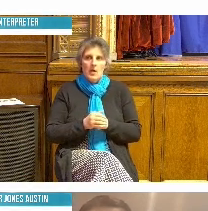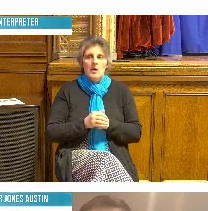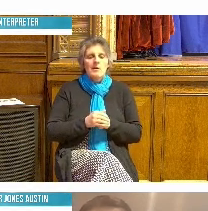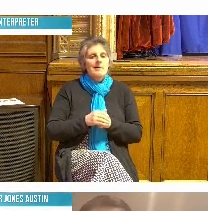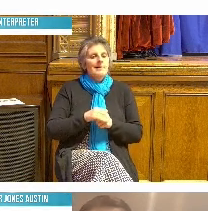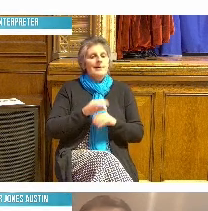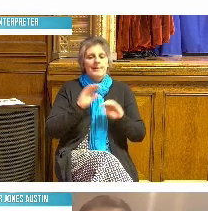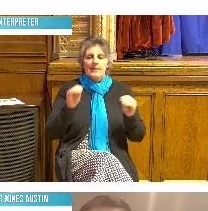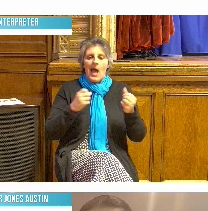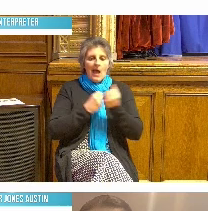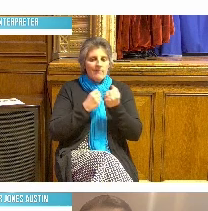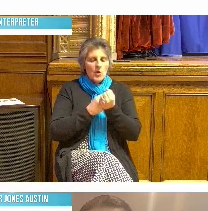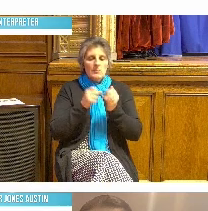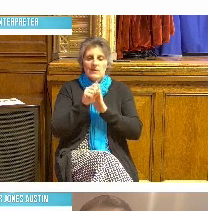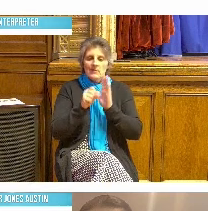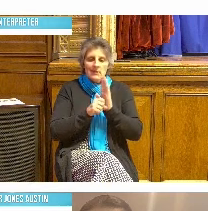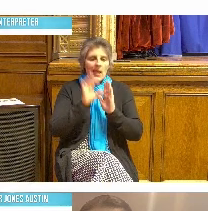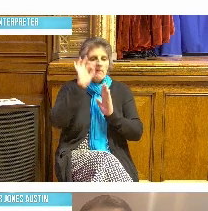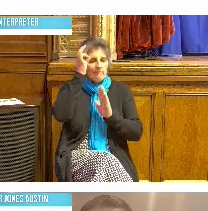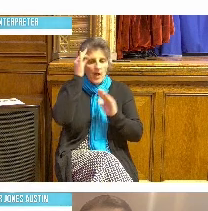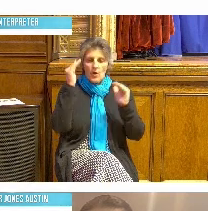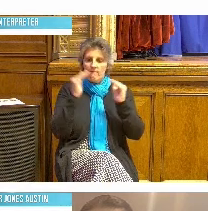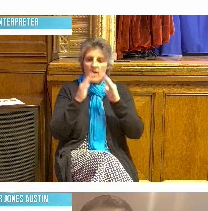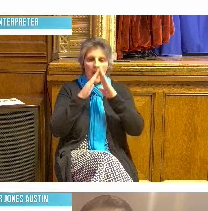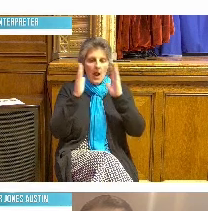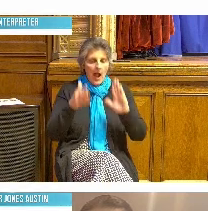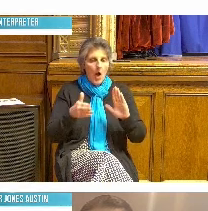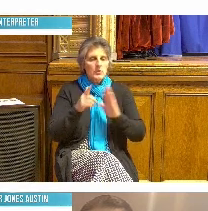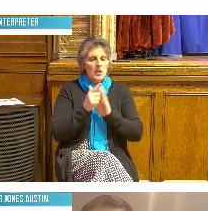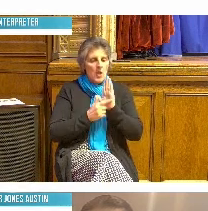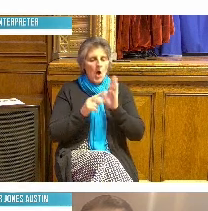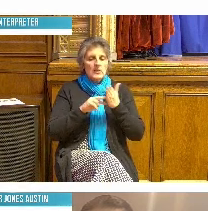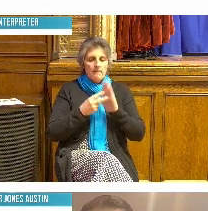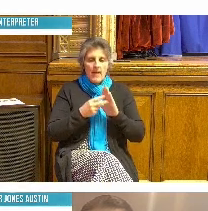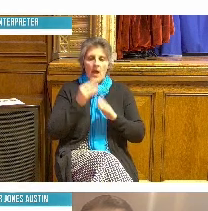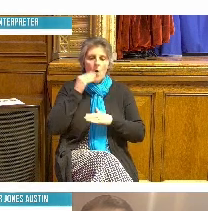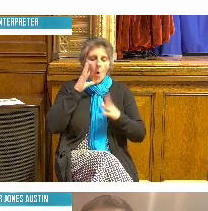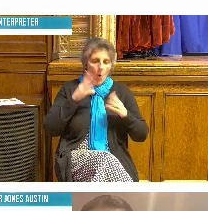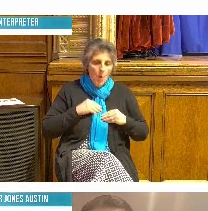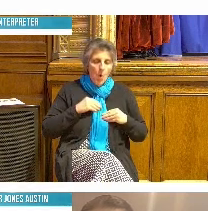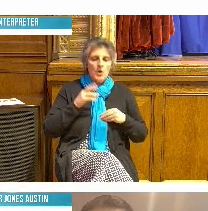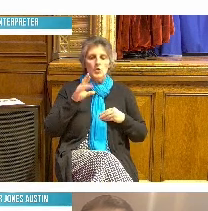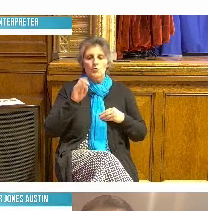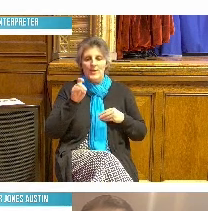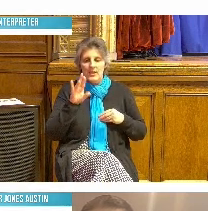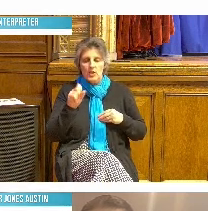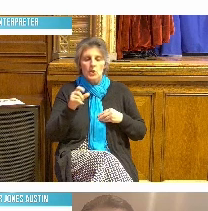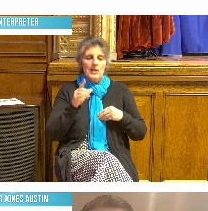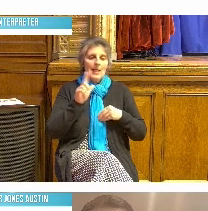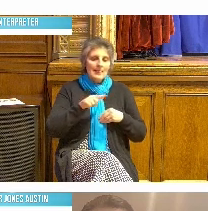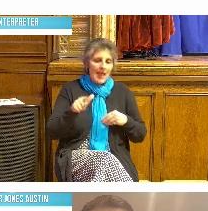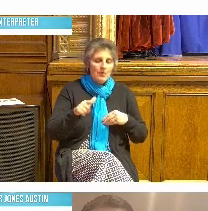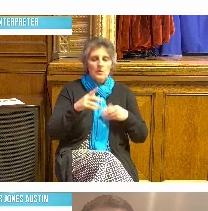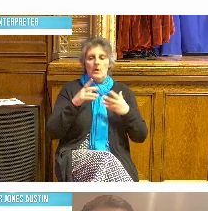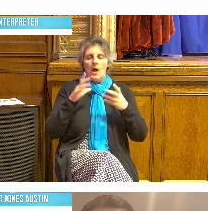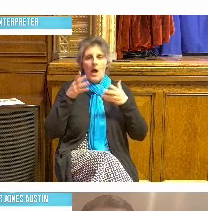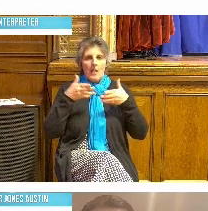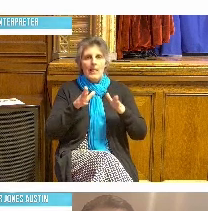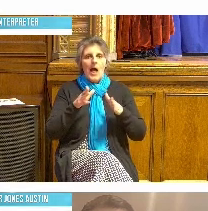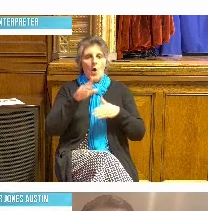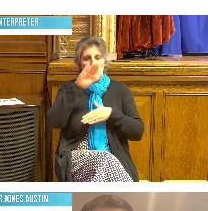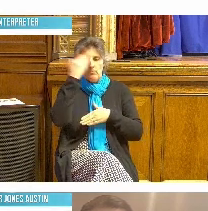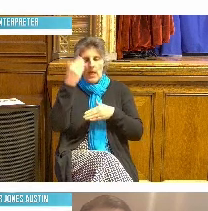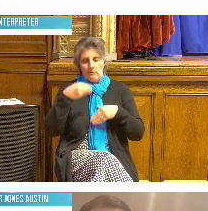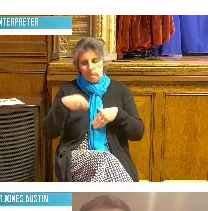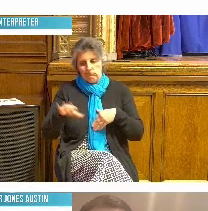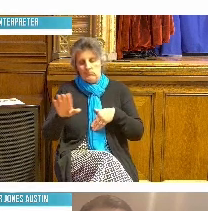of state and federal fair housing laws meant that homeowners, realtors, and landlords were able to prevent Black displacees from moving into